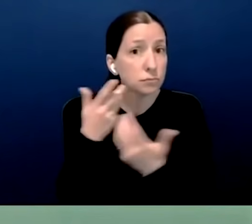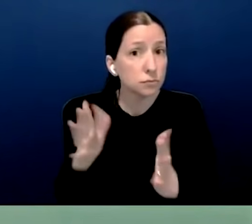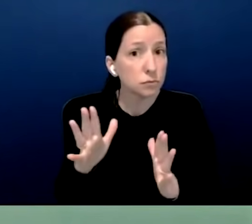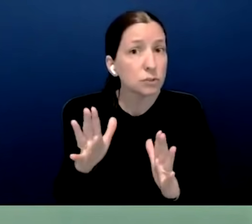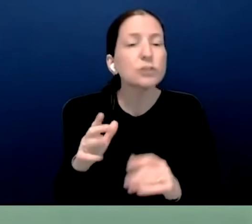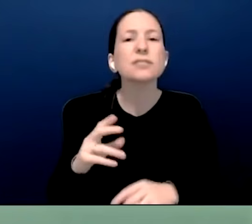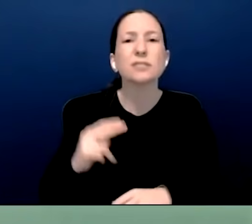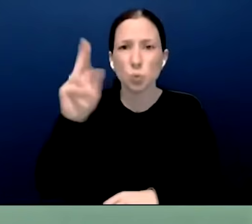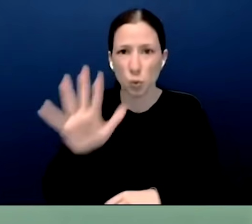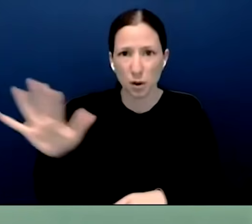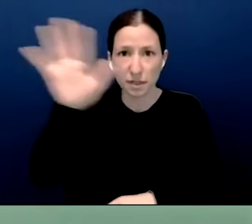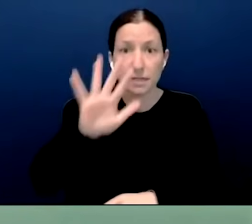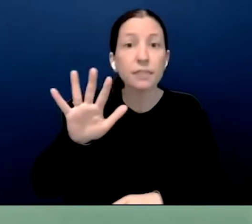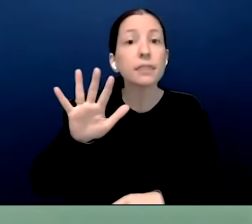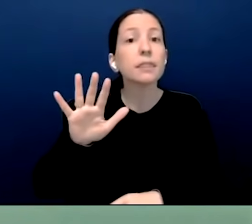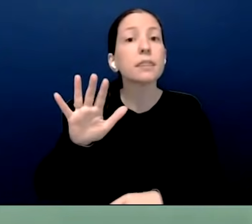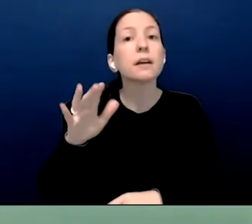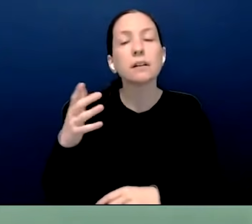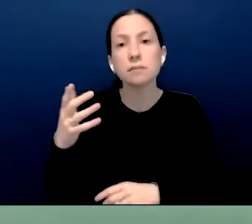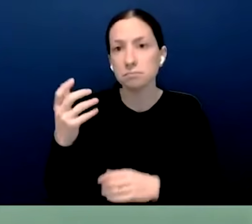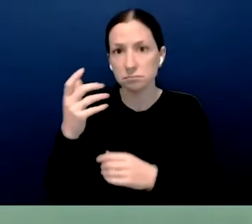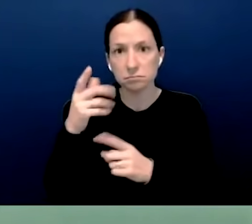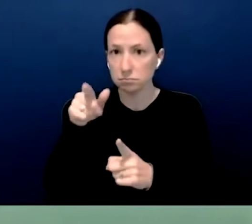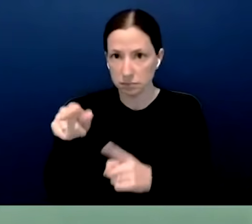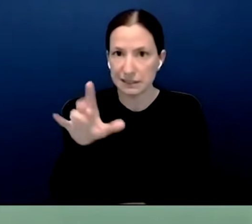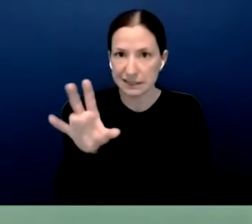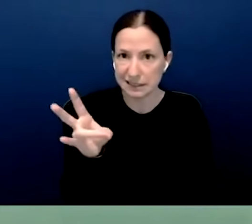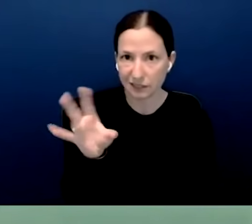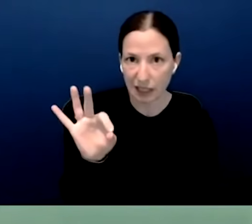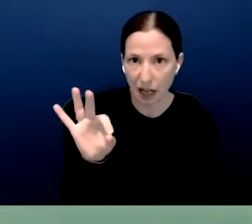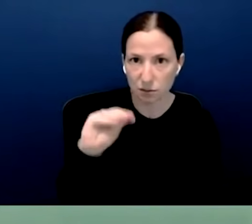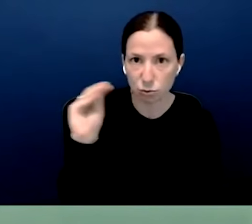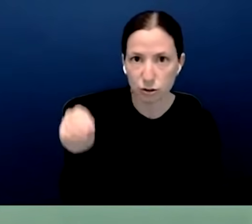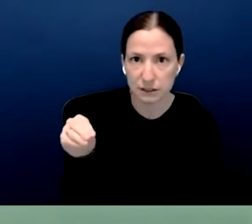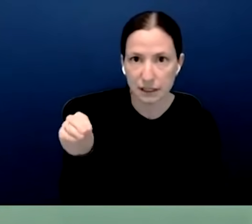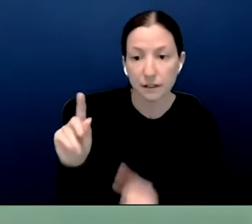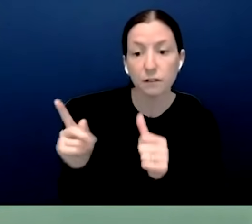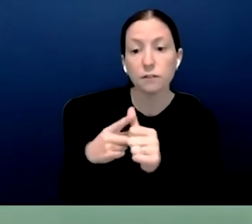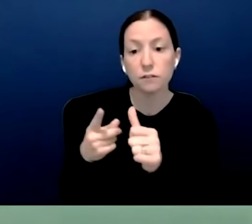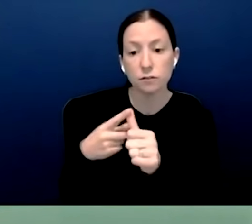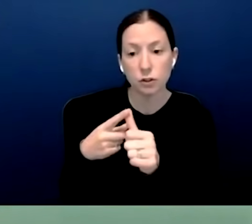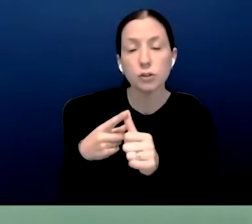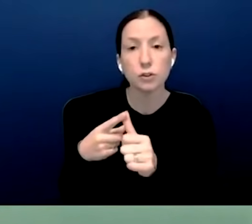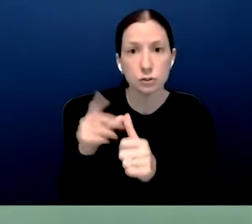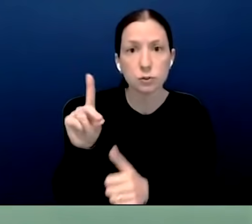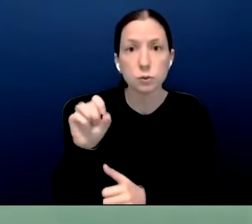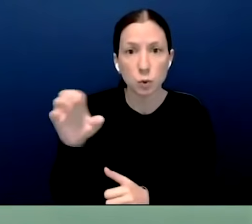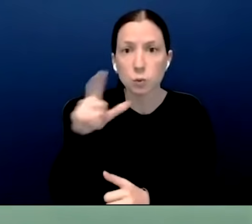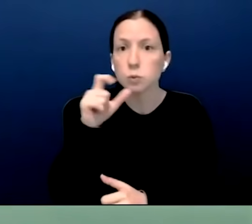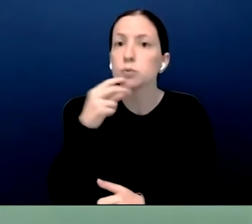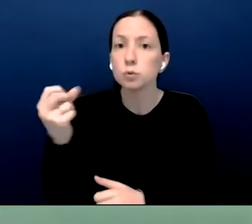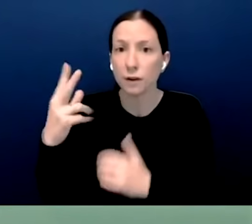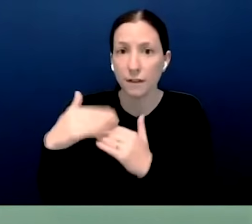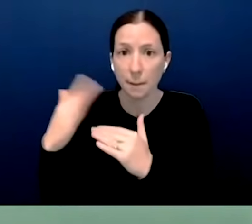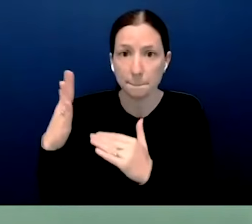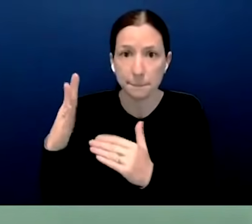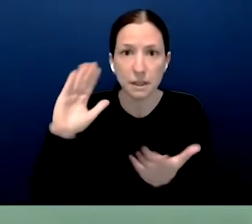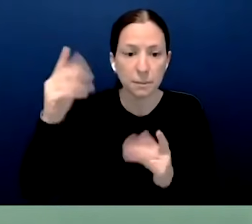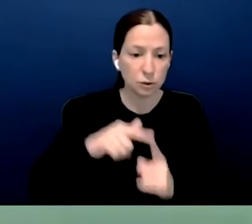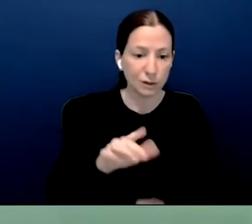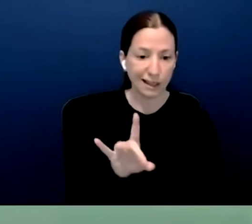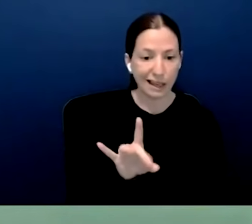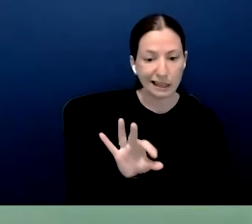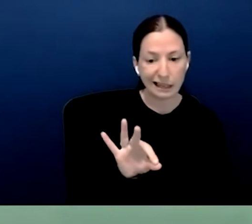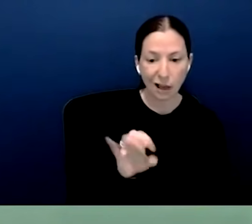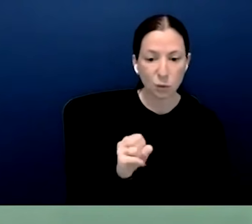about 79% today, first dose over 12, compared to, say, 89% or 90% in